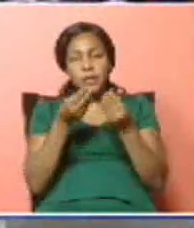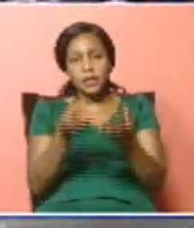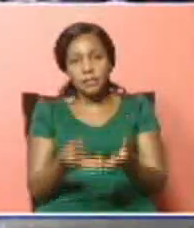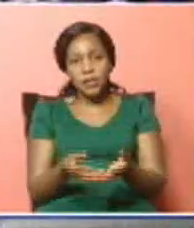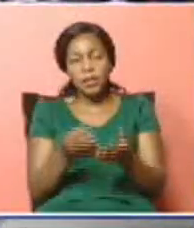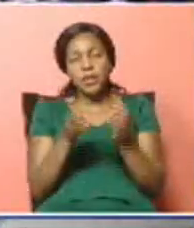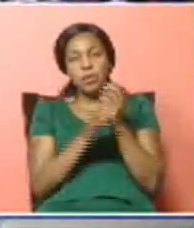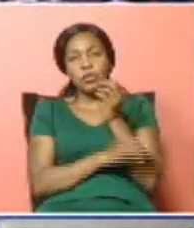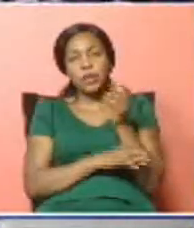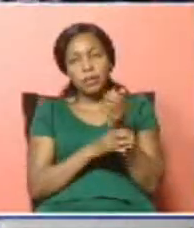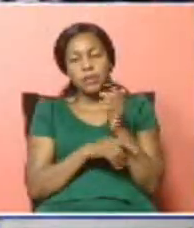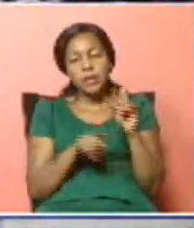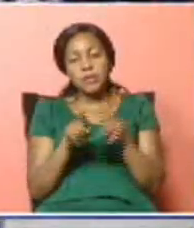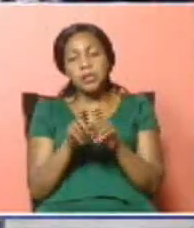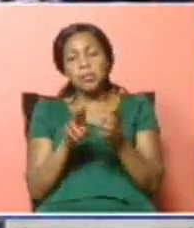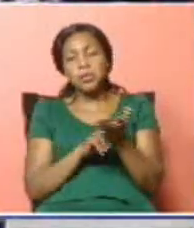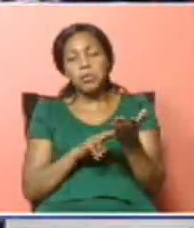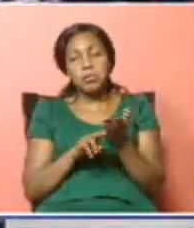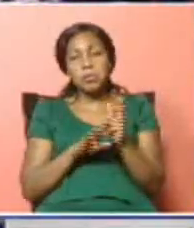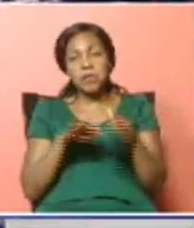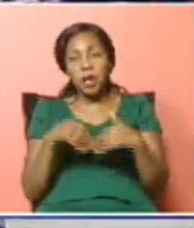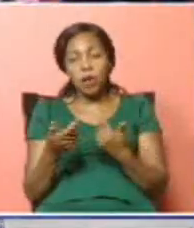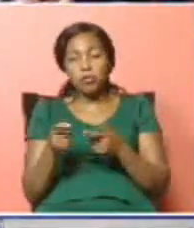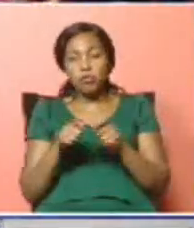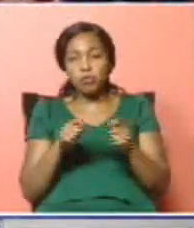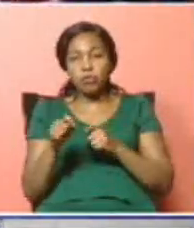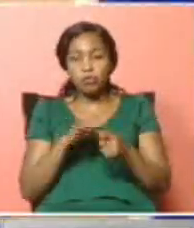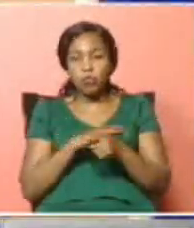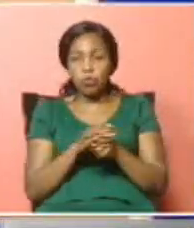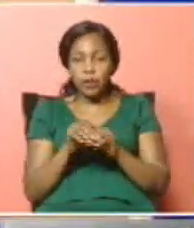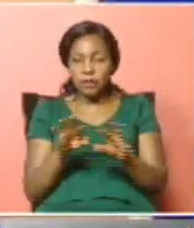used. How it was used. Right, interesting. That's the